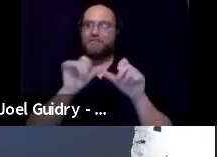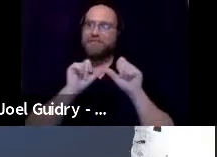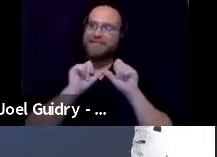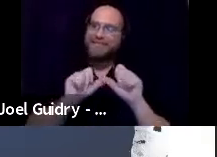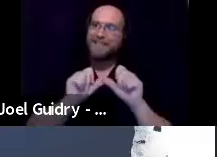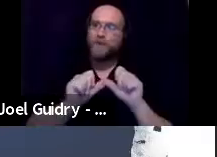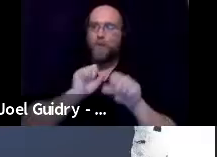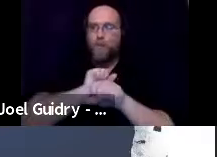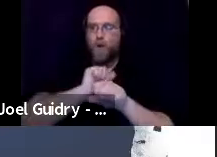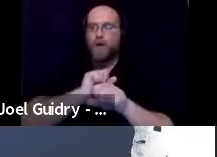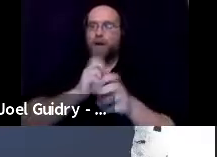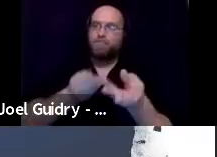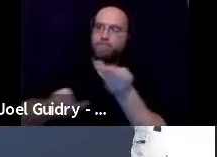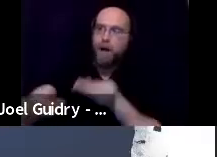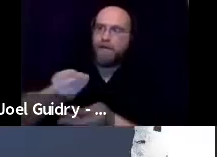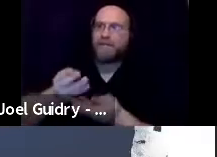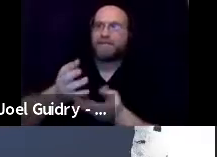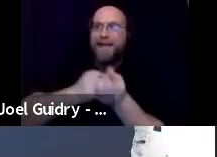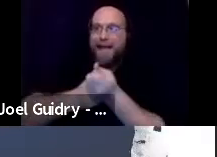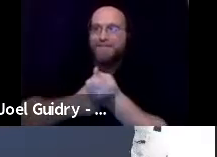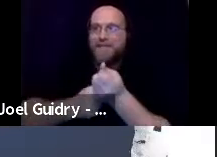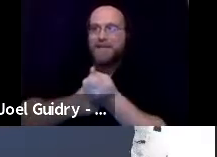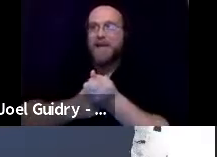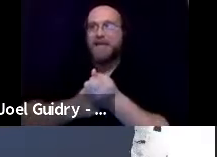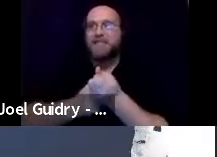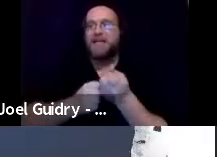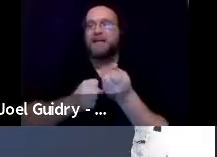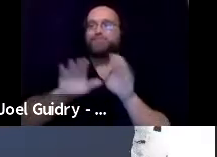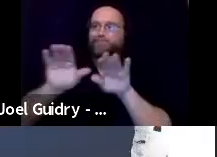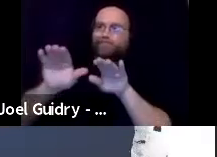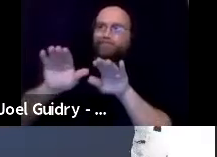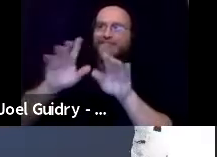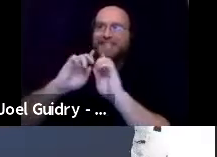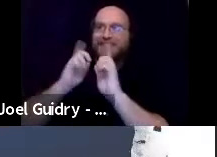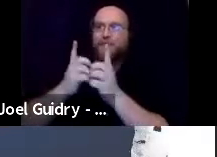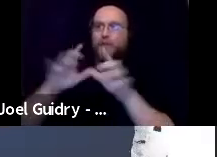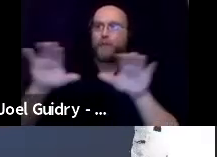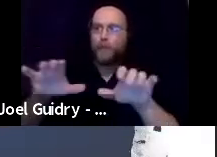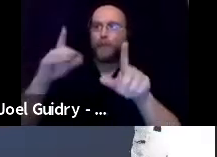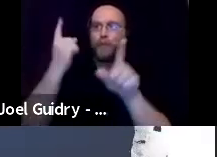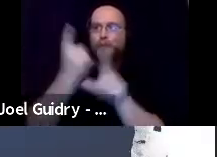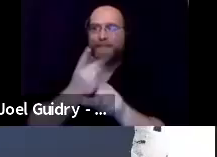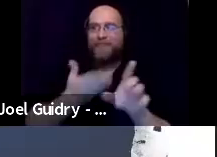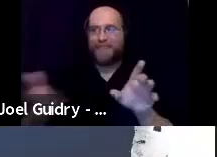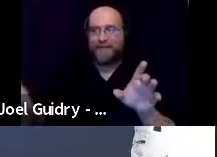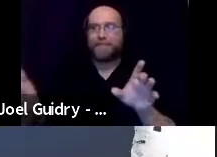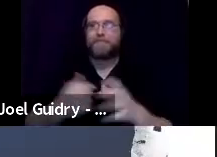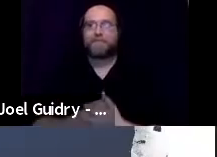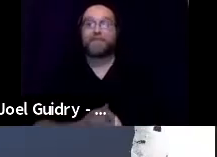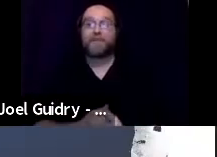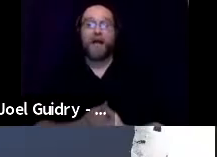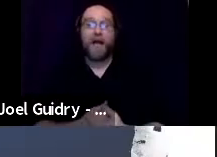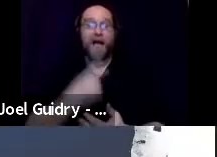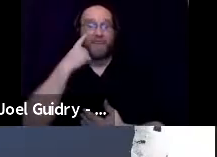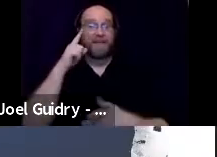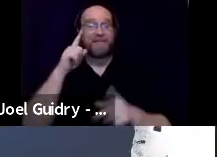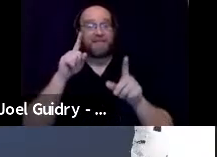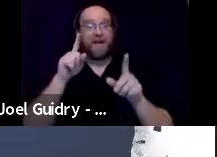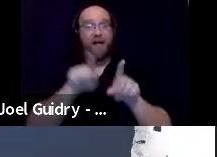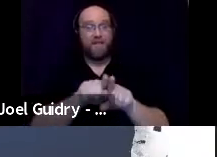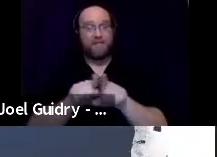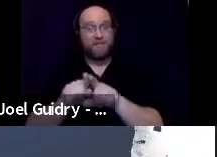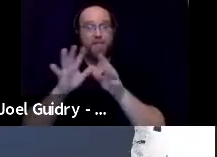bargain and to advocate that districts are doing the right thing. I think it's also important to note that